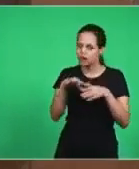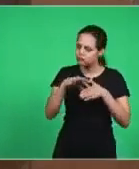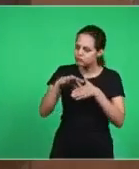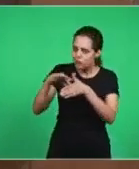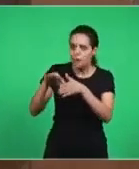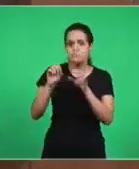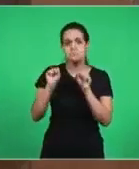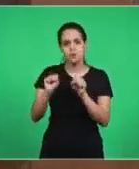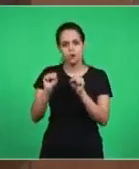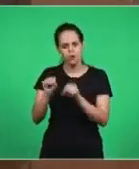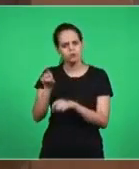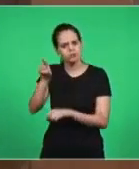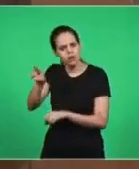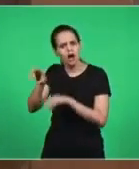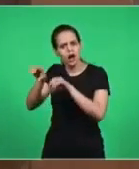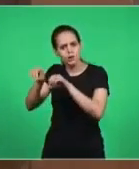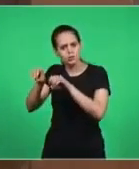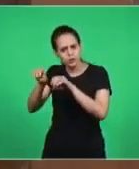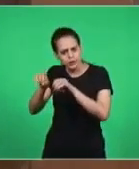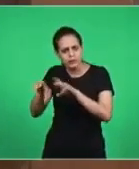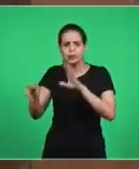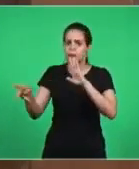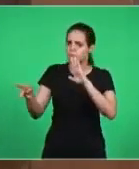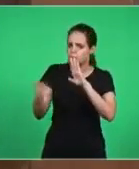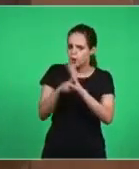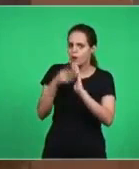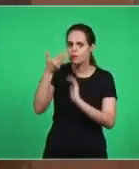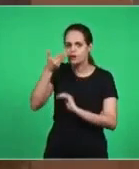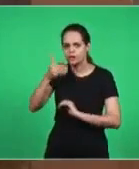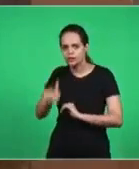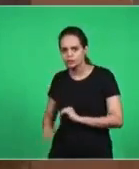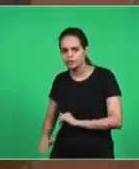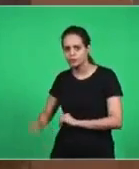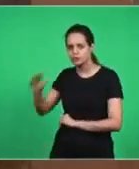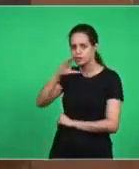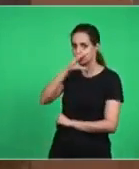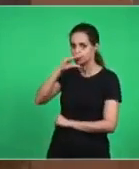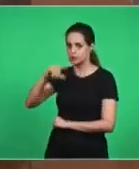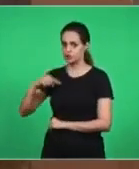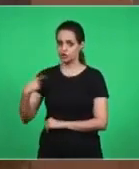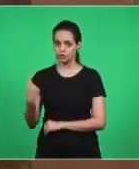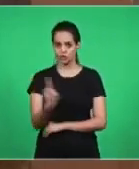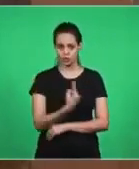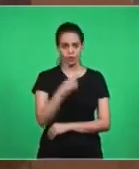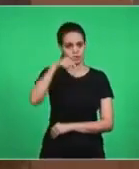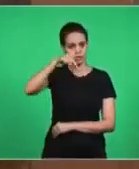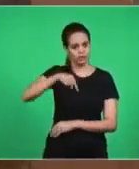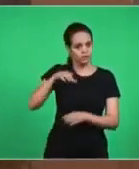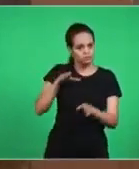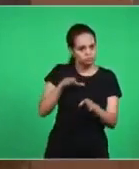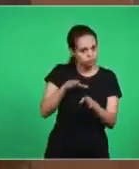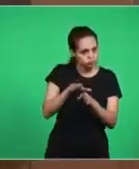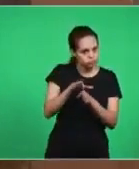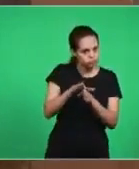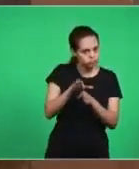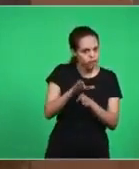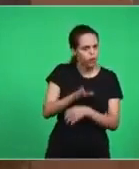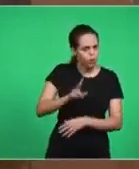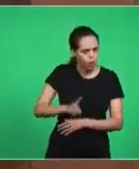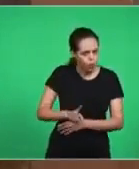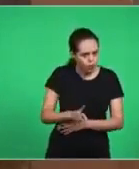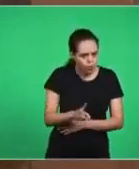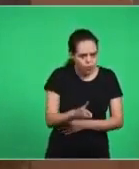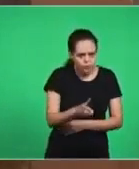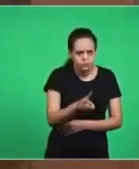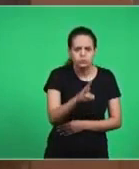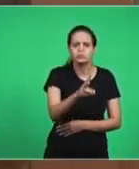for the study of Sunday school, as we're going to proceed with the teaching from the Sunday school this morning. And we're going to